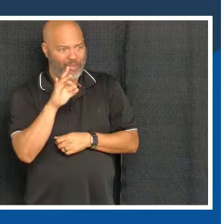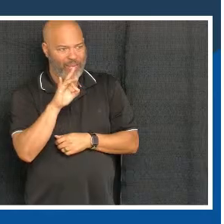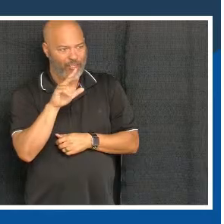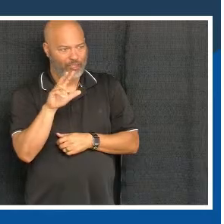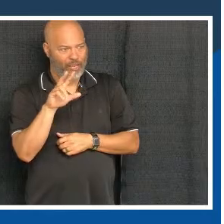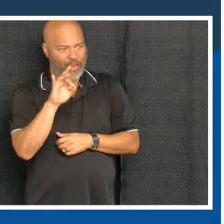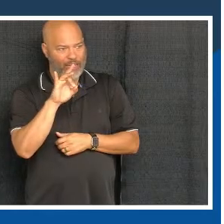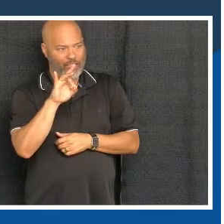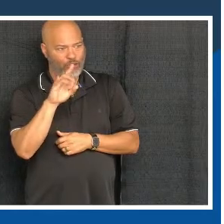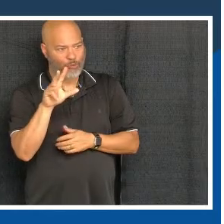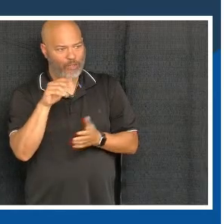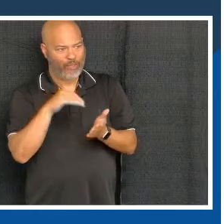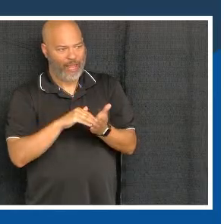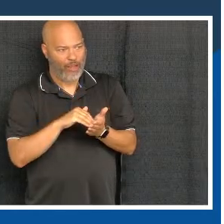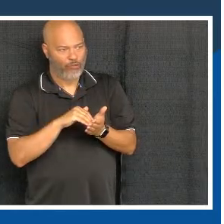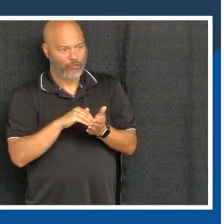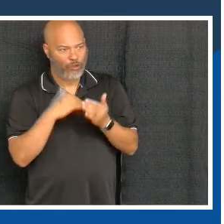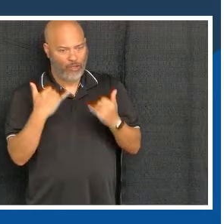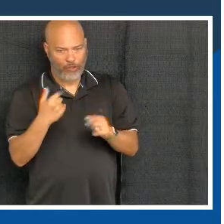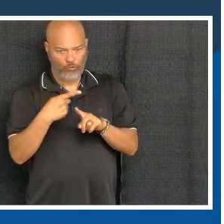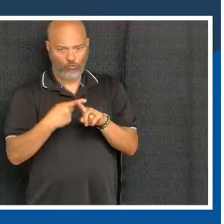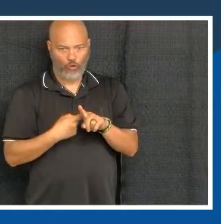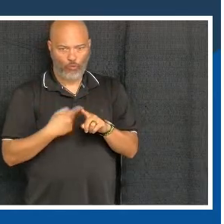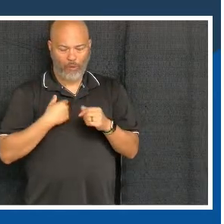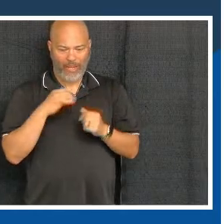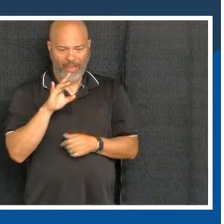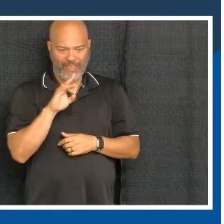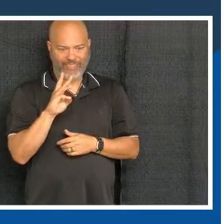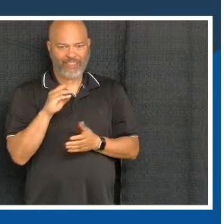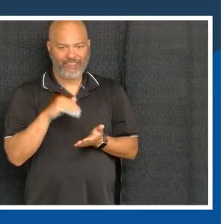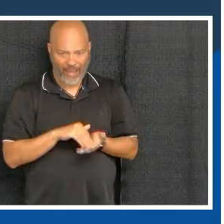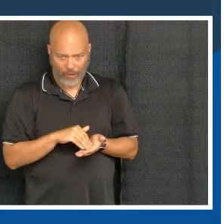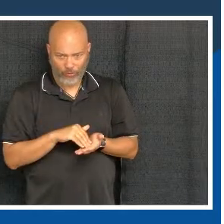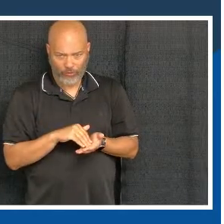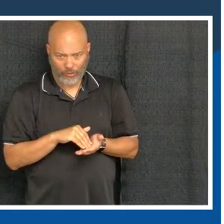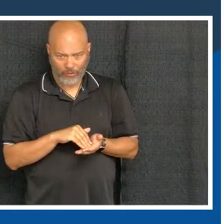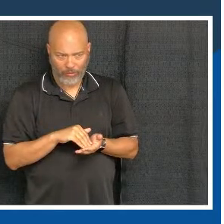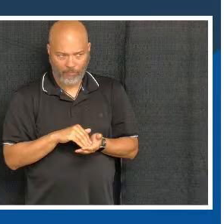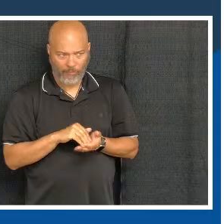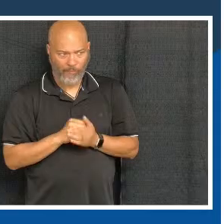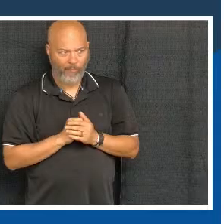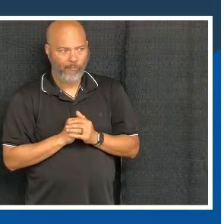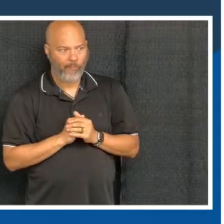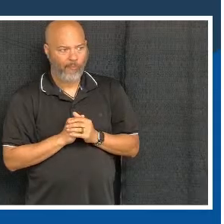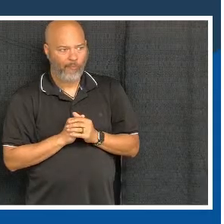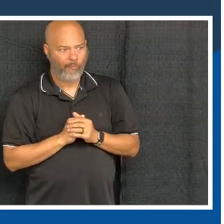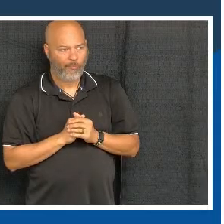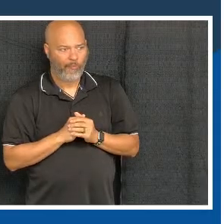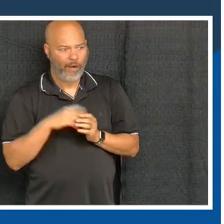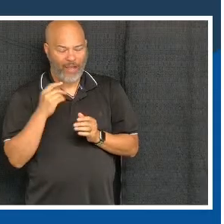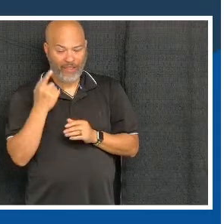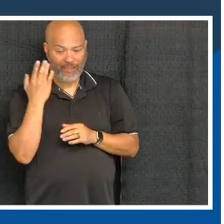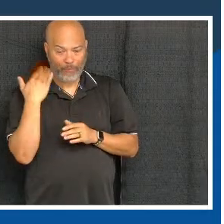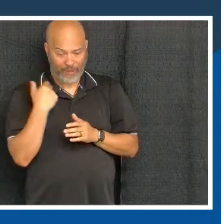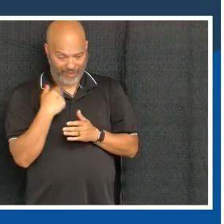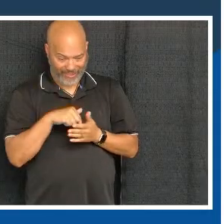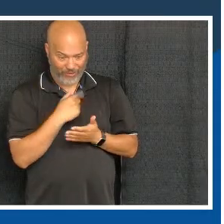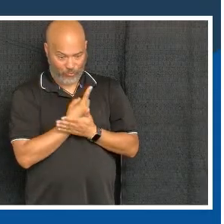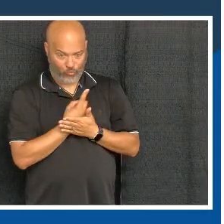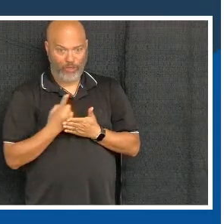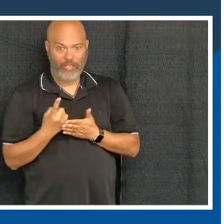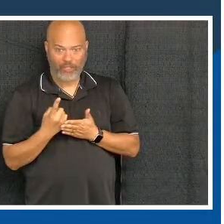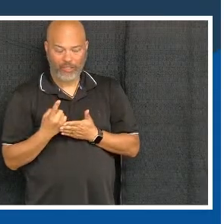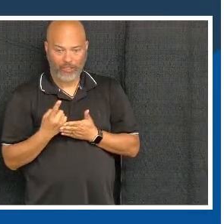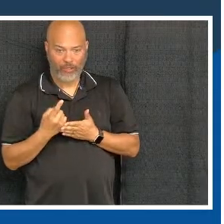83,000 customers, and currently this month we're at 86,000 customers. And just this past week, we